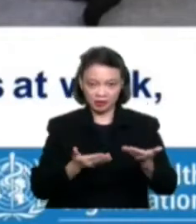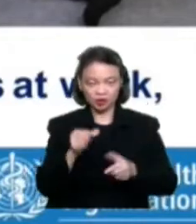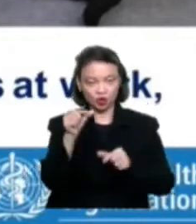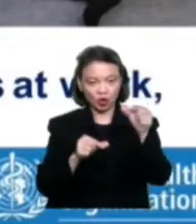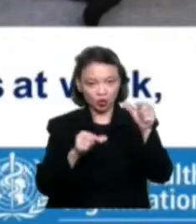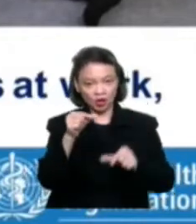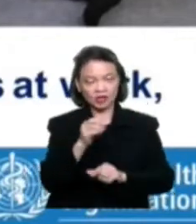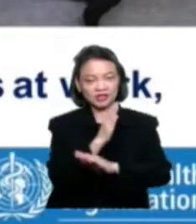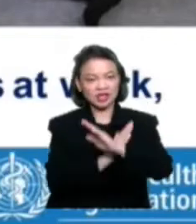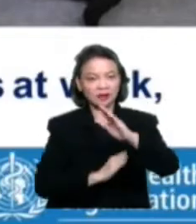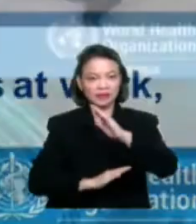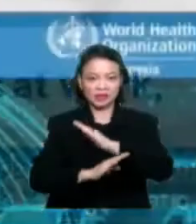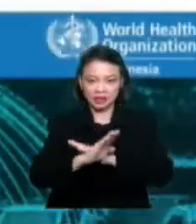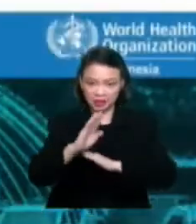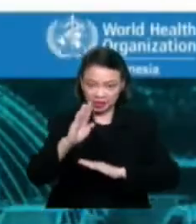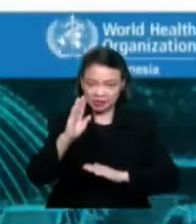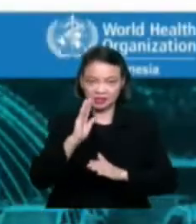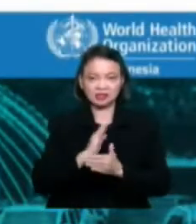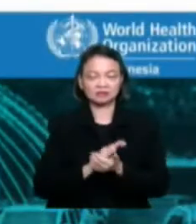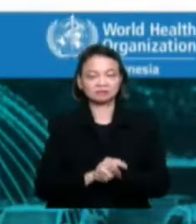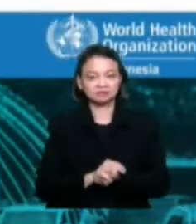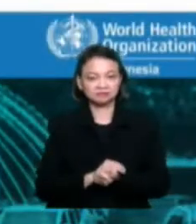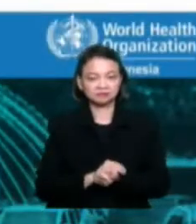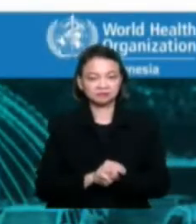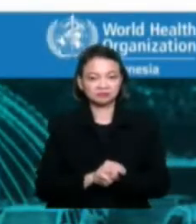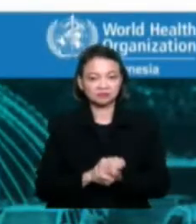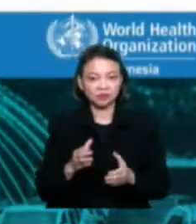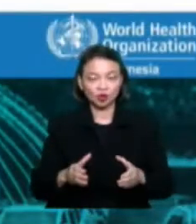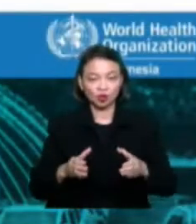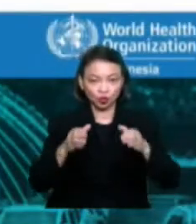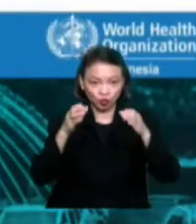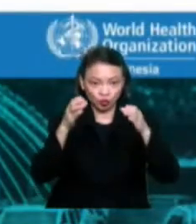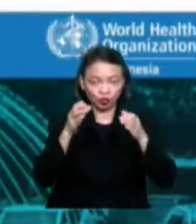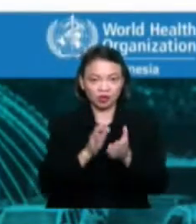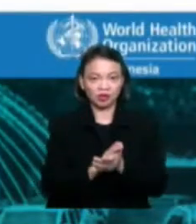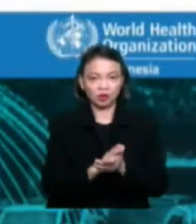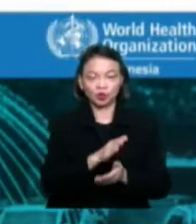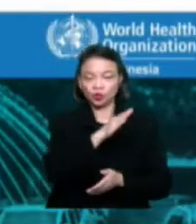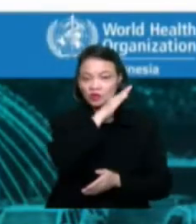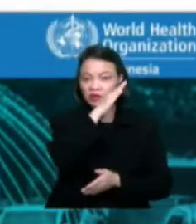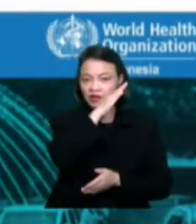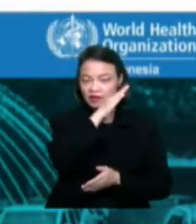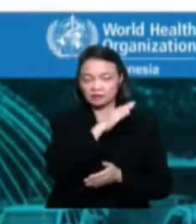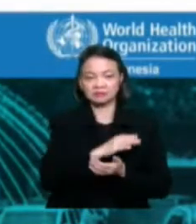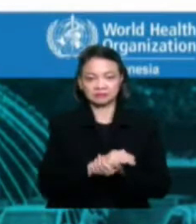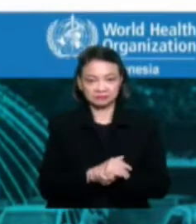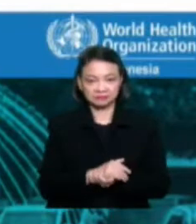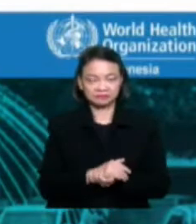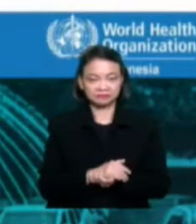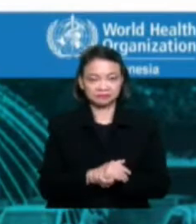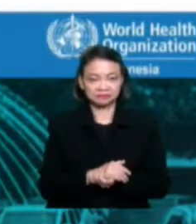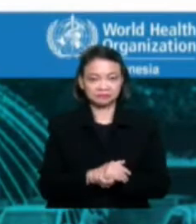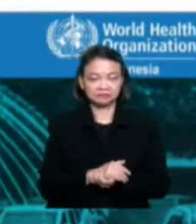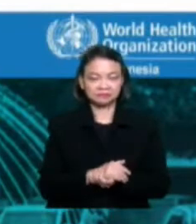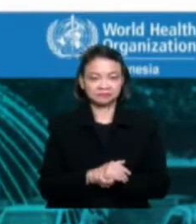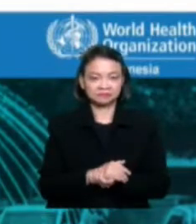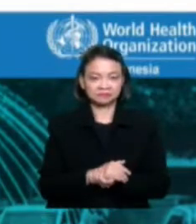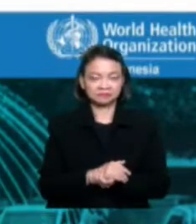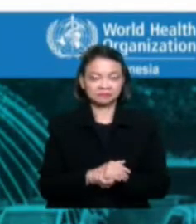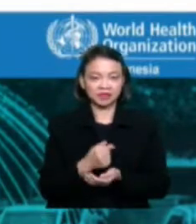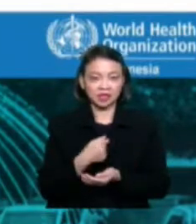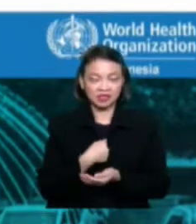Kuningan. We had actually a presenter who is visually impaired making a presentation to us, and what are his challenges and how we